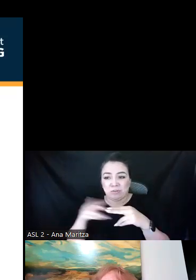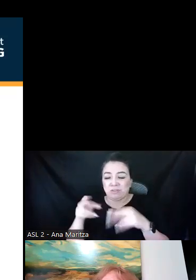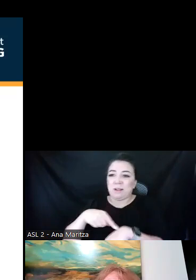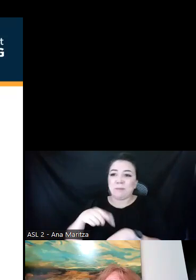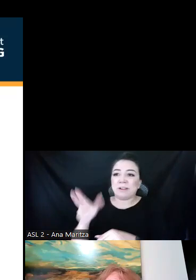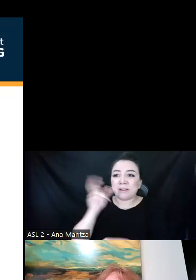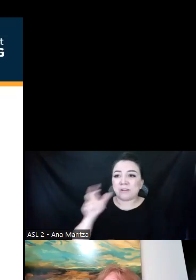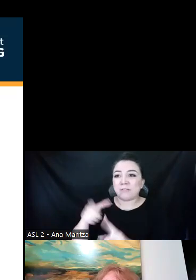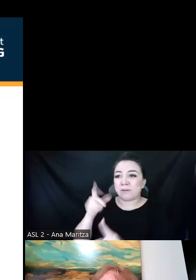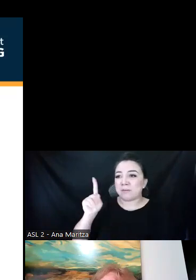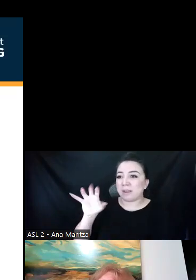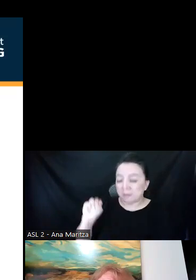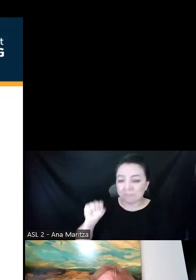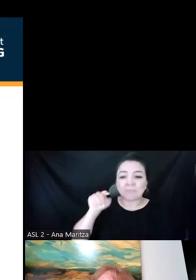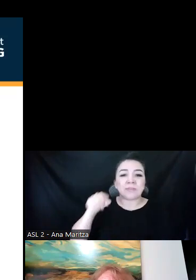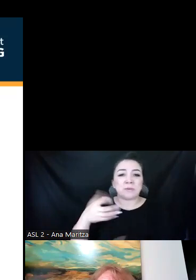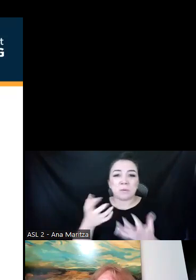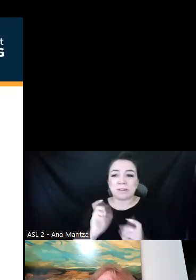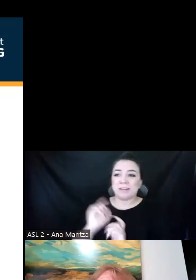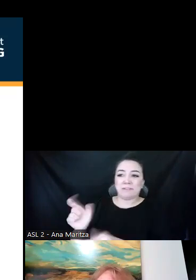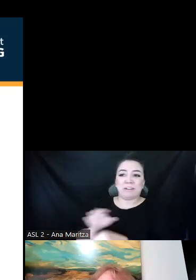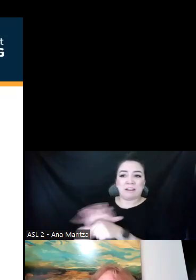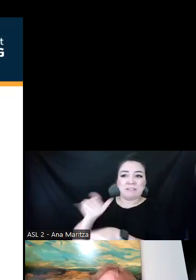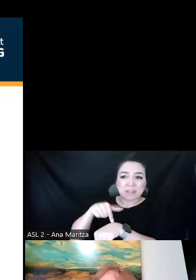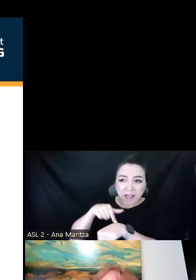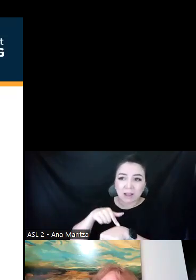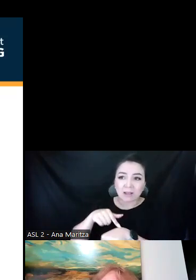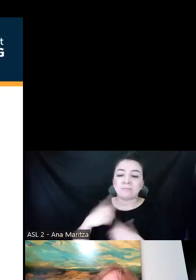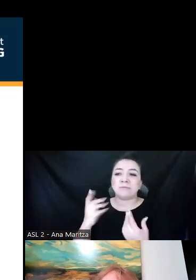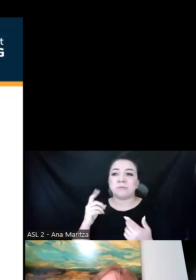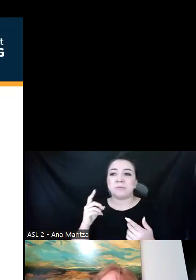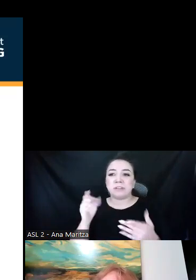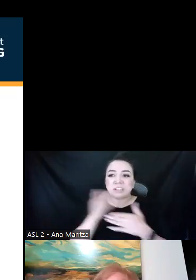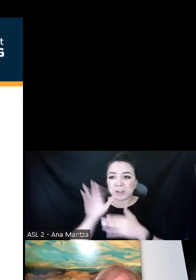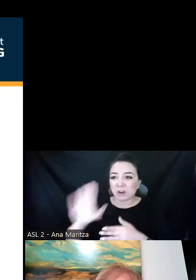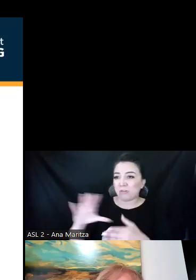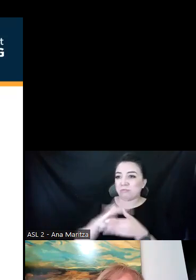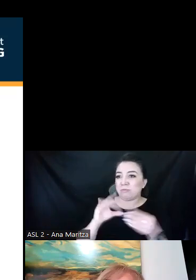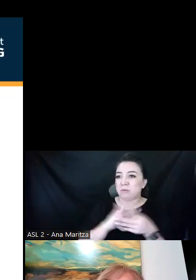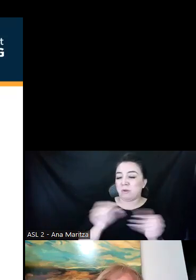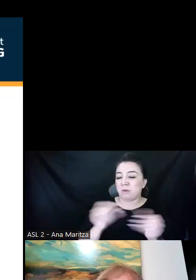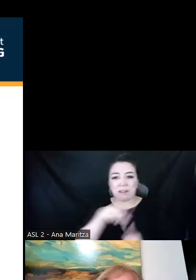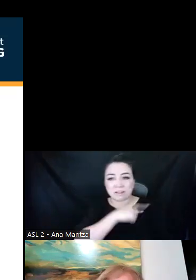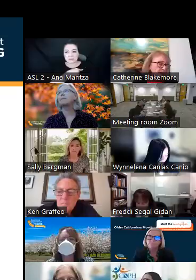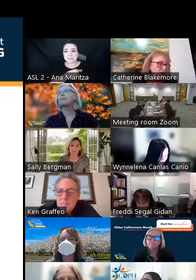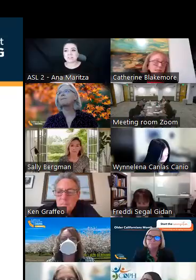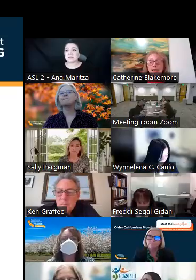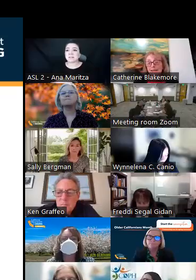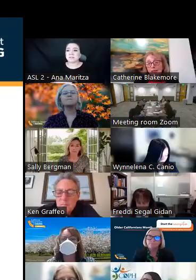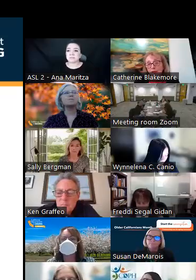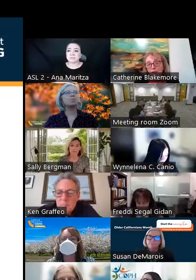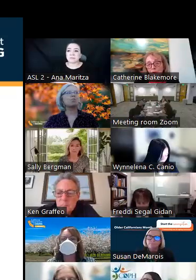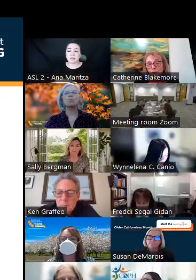from Kim McCoy-Wade, and we want to give her enough time to share her remarks with us. So I'm going to